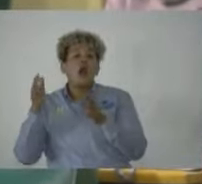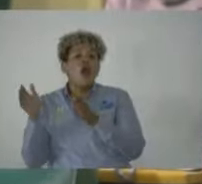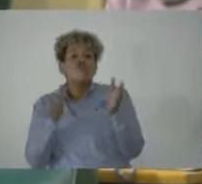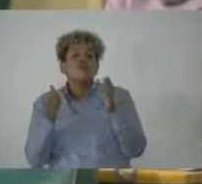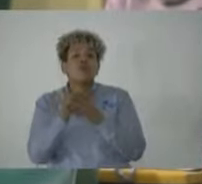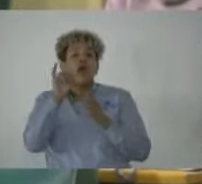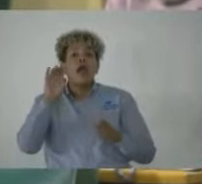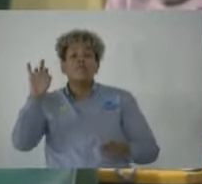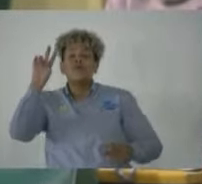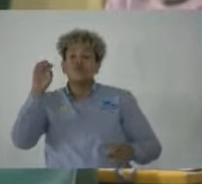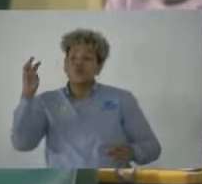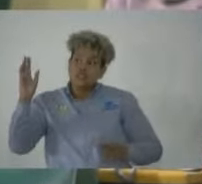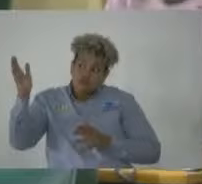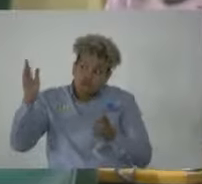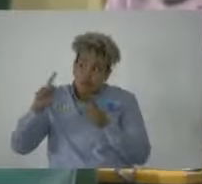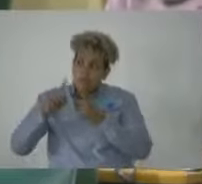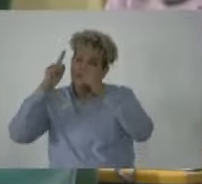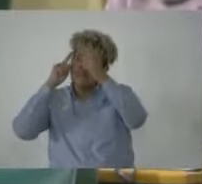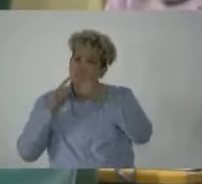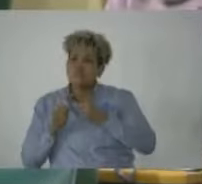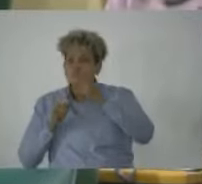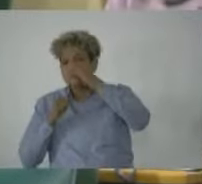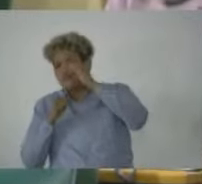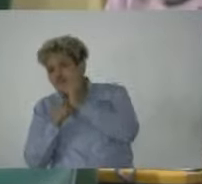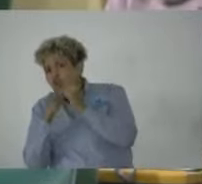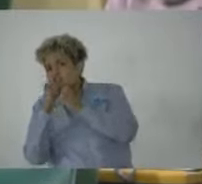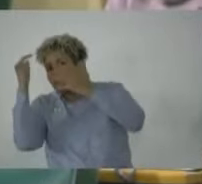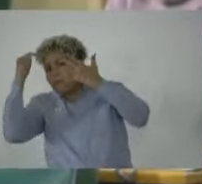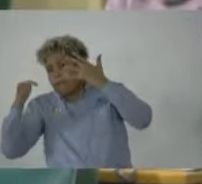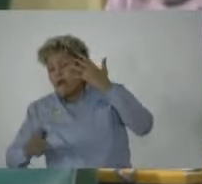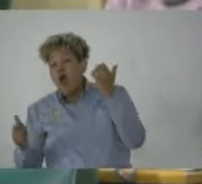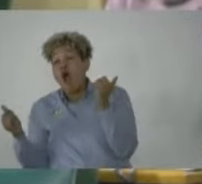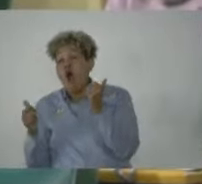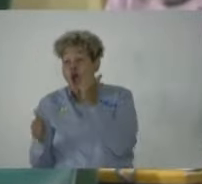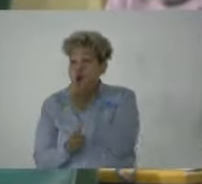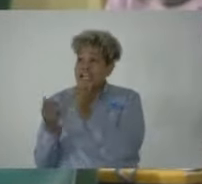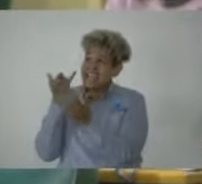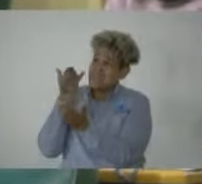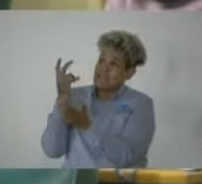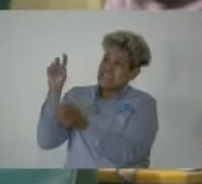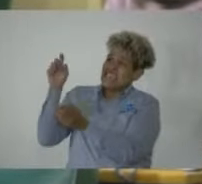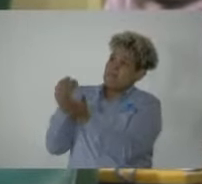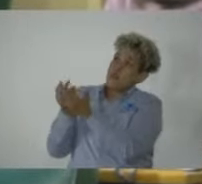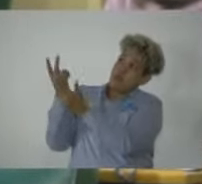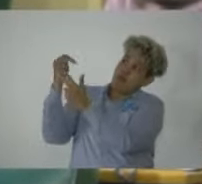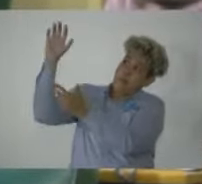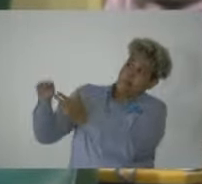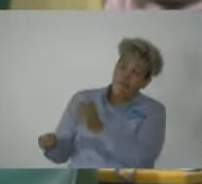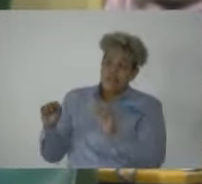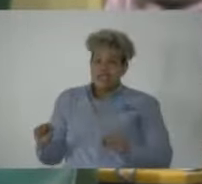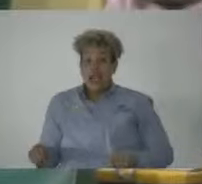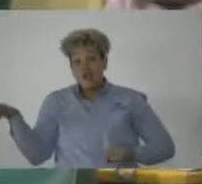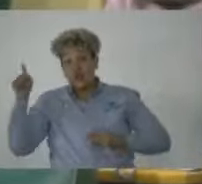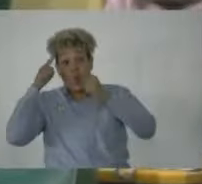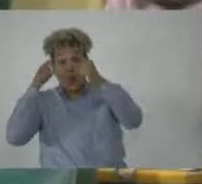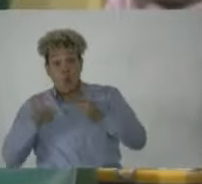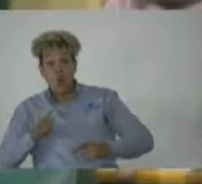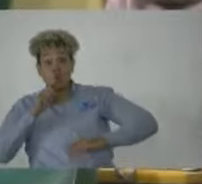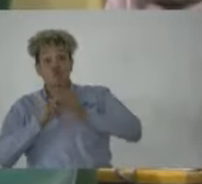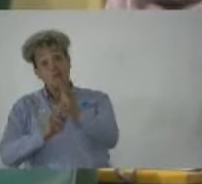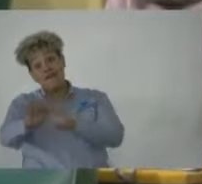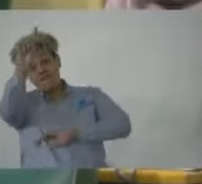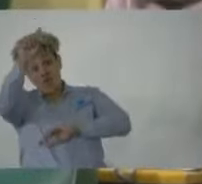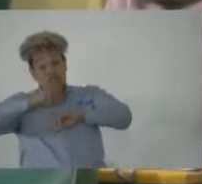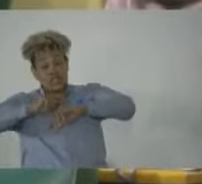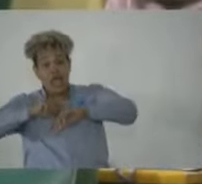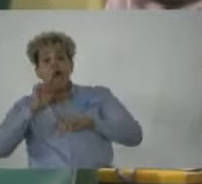in 2016 and the structural benchmarks under the precautionary standby arrangement. And on those benchmarks represent the first time